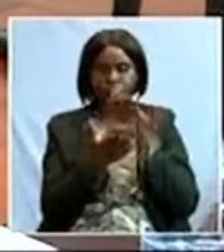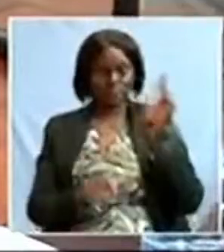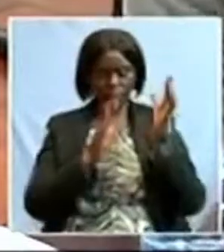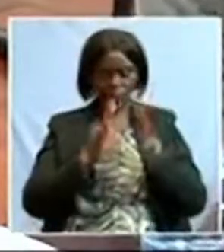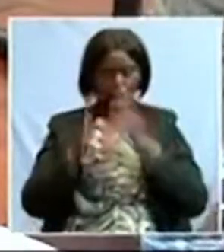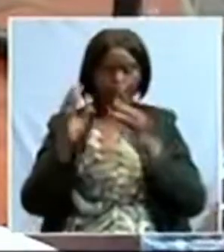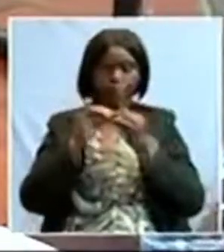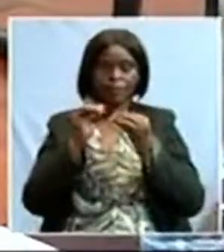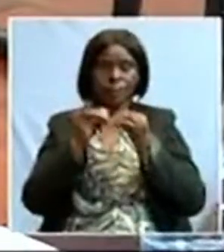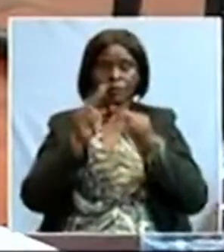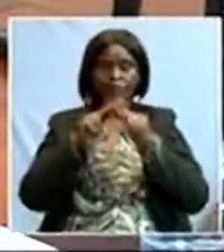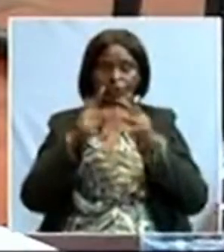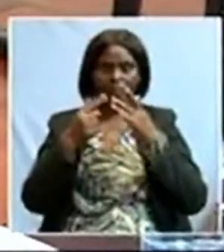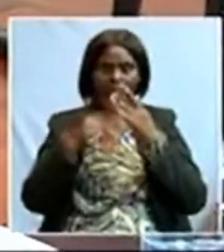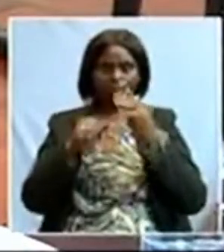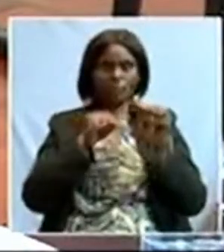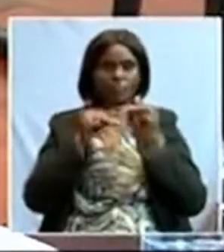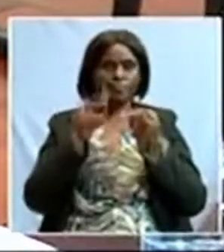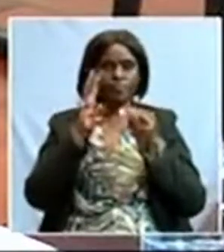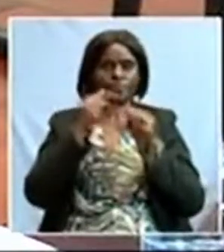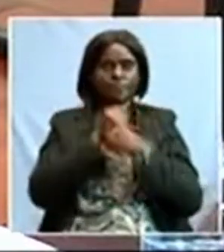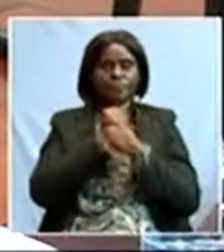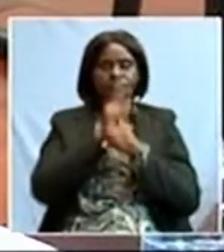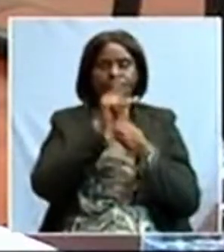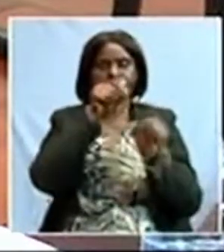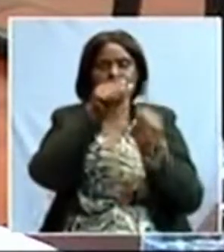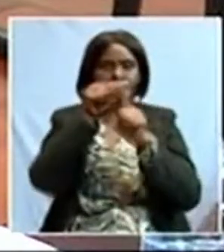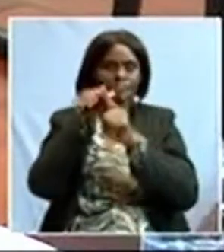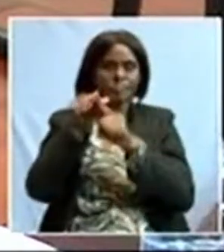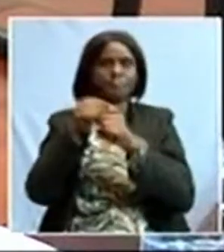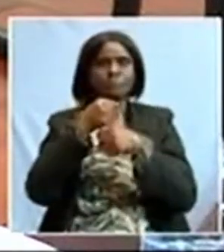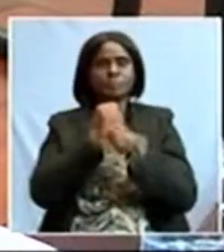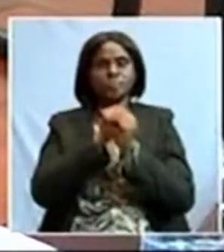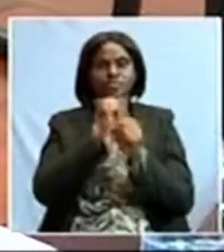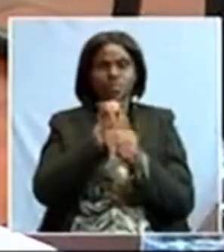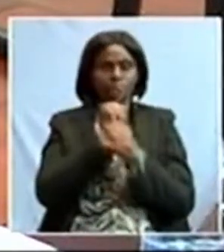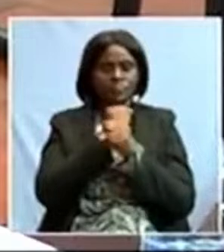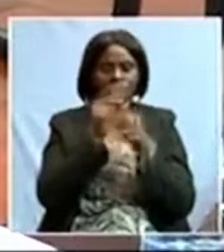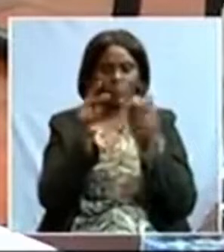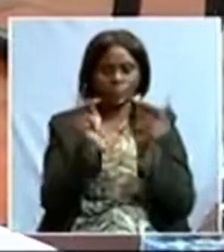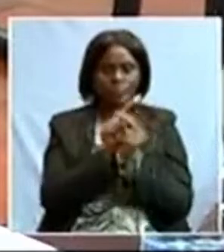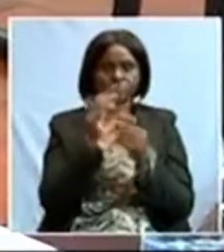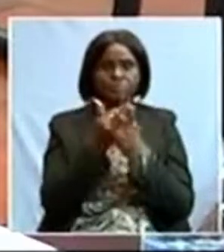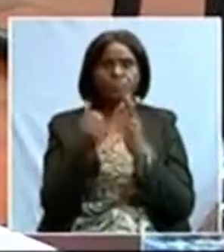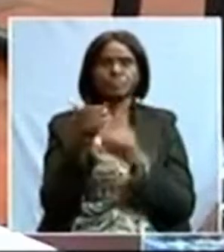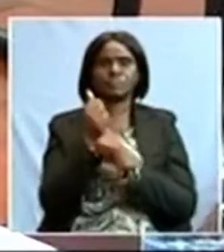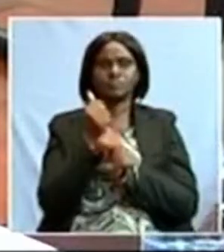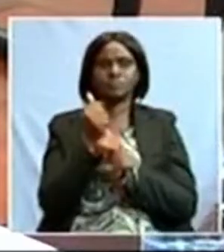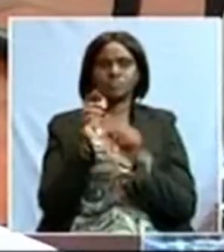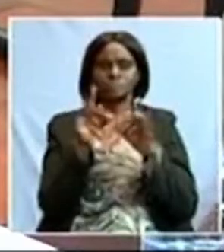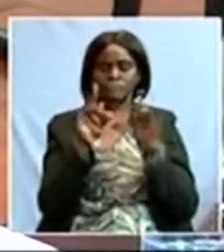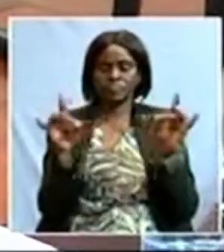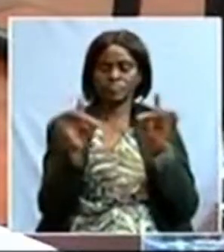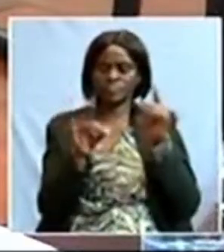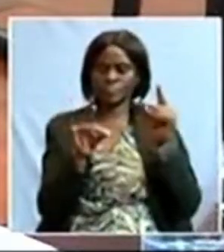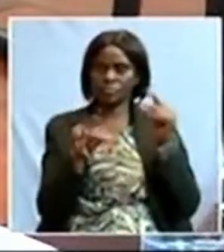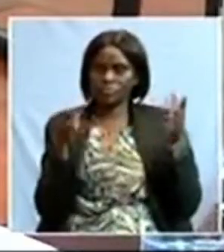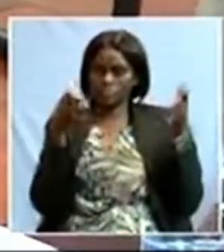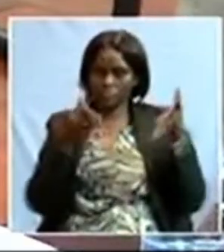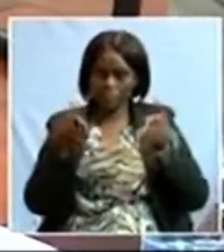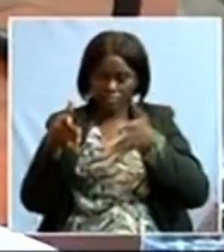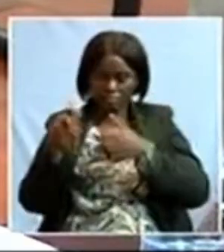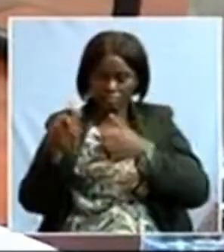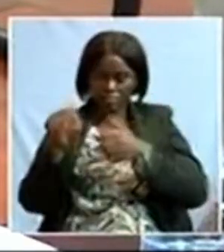Remedial measure. Chair, management shall ensure that targets set in the work plan are achieved. Liming pit latrines